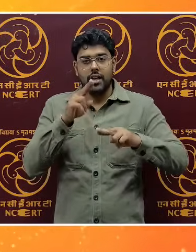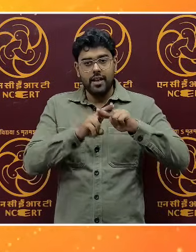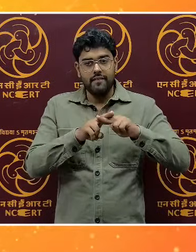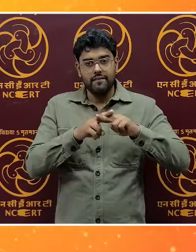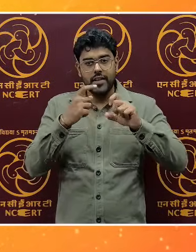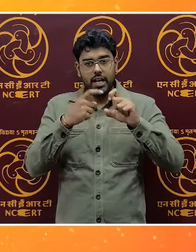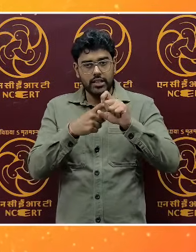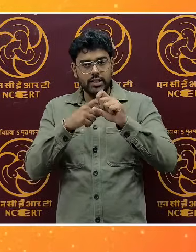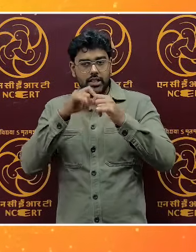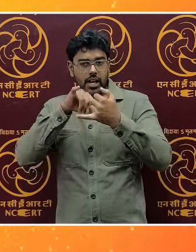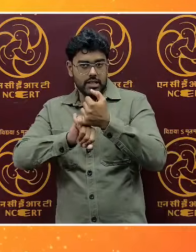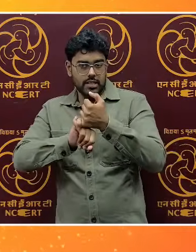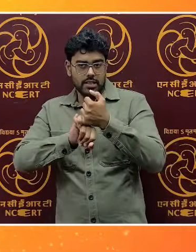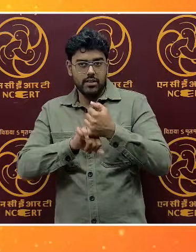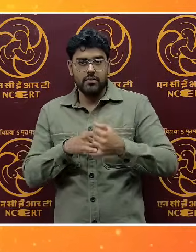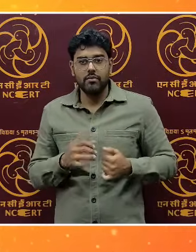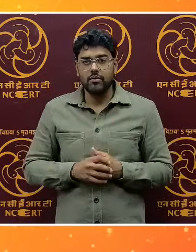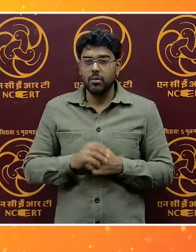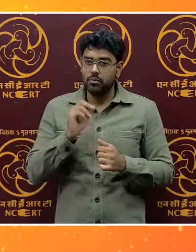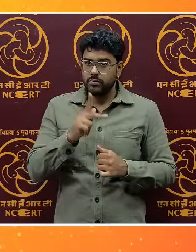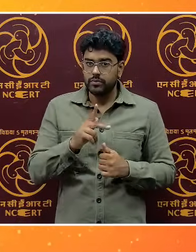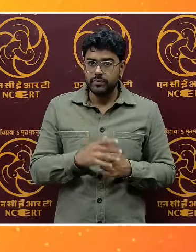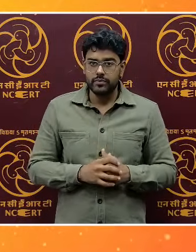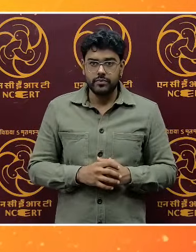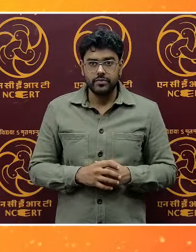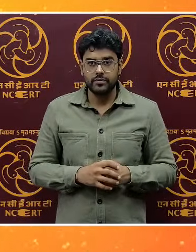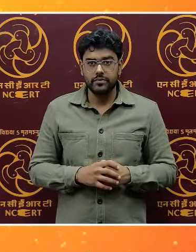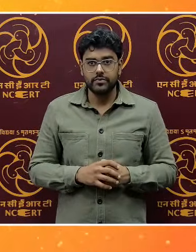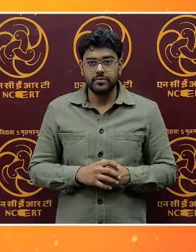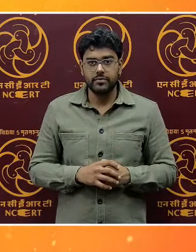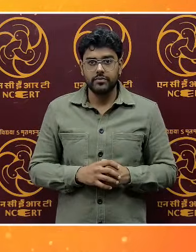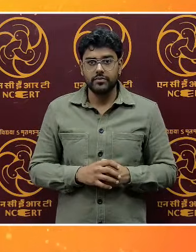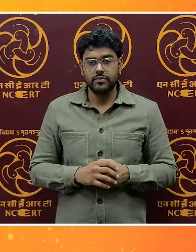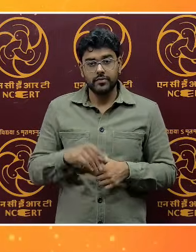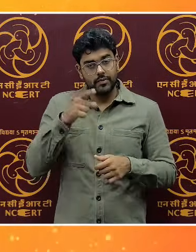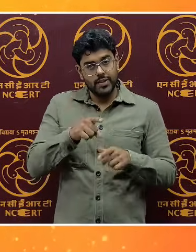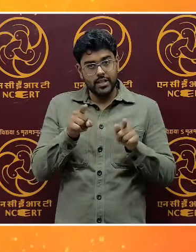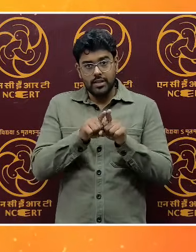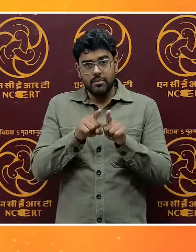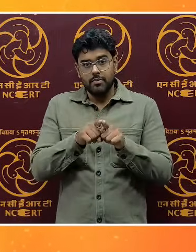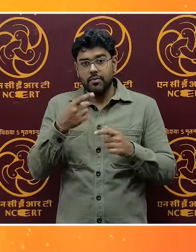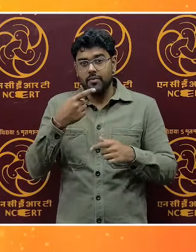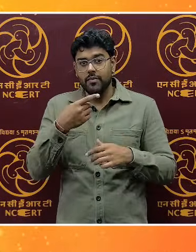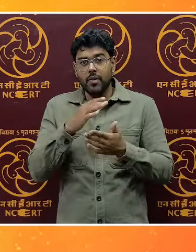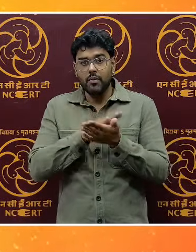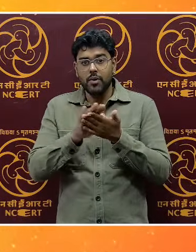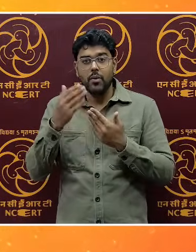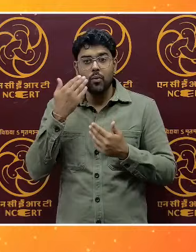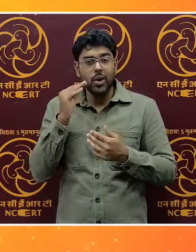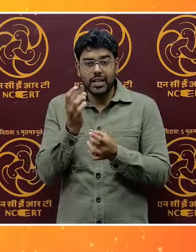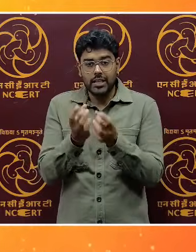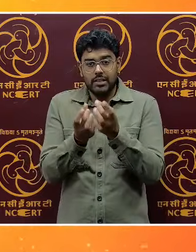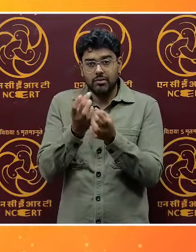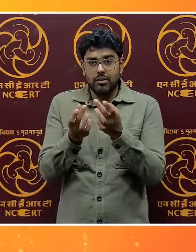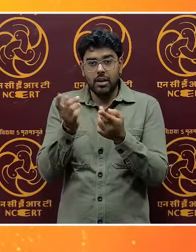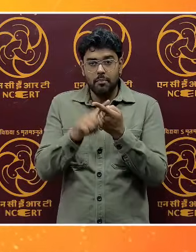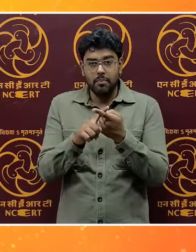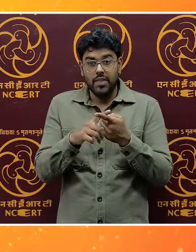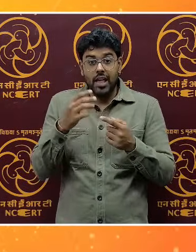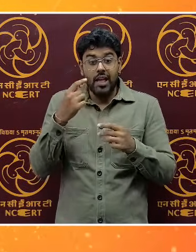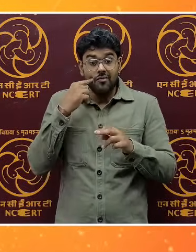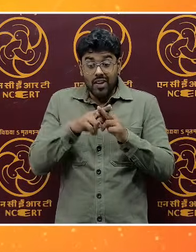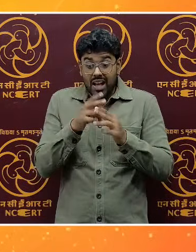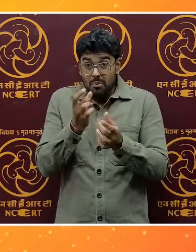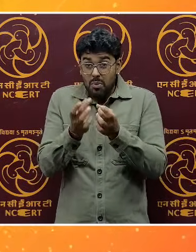FeS. Okay. So this is done when we have heated it, and